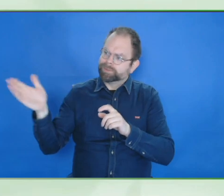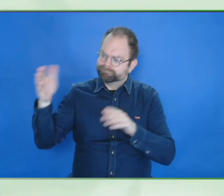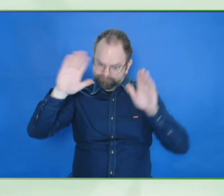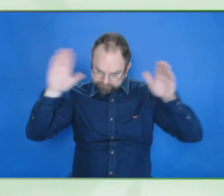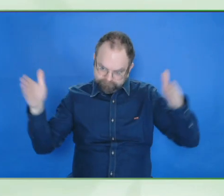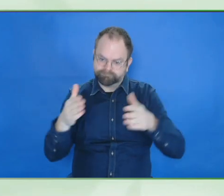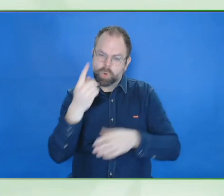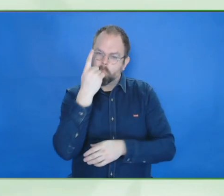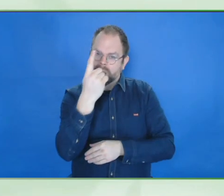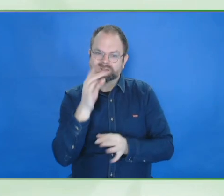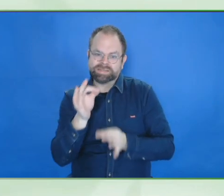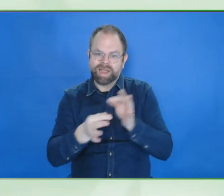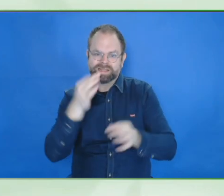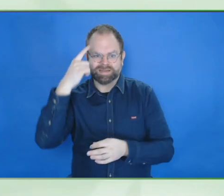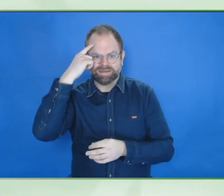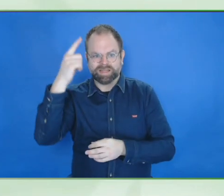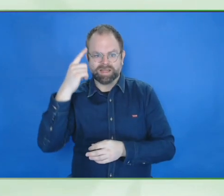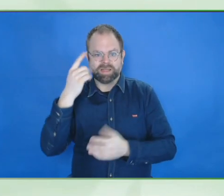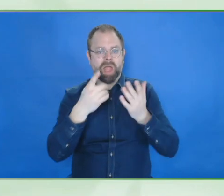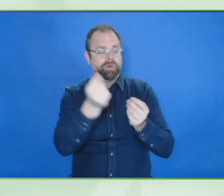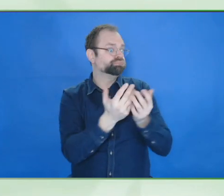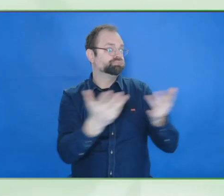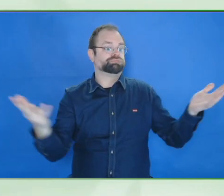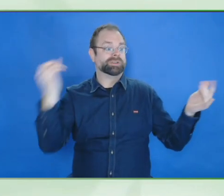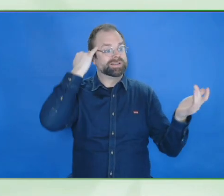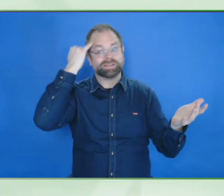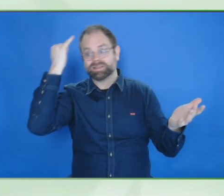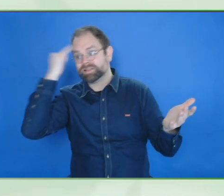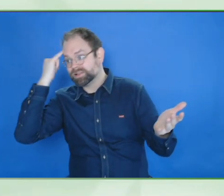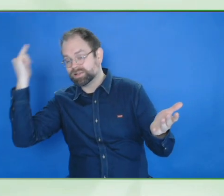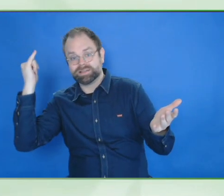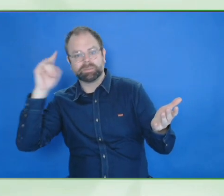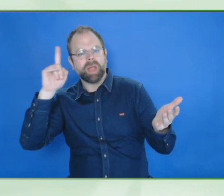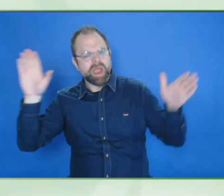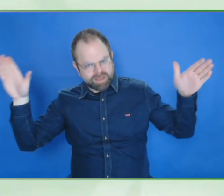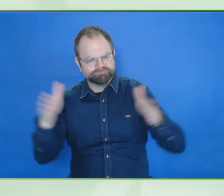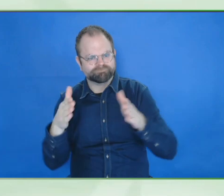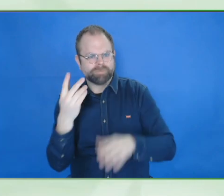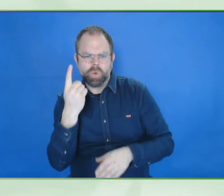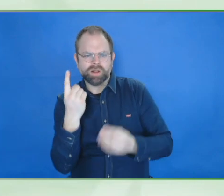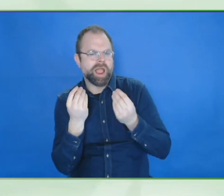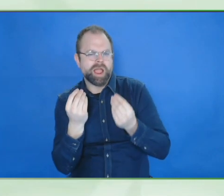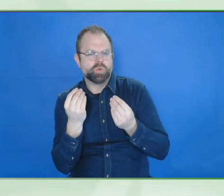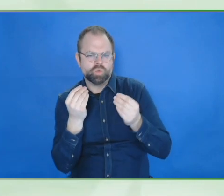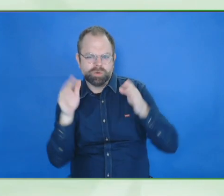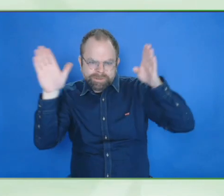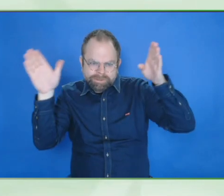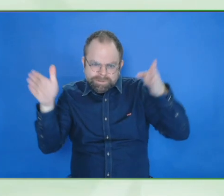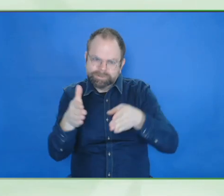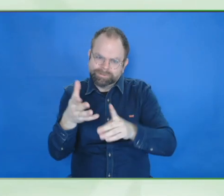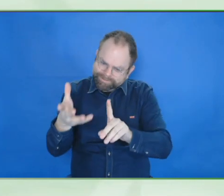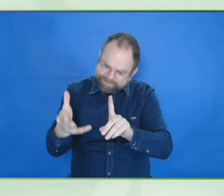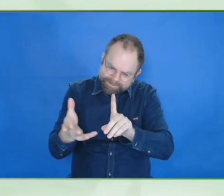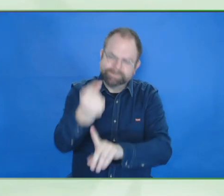Yep. One of the most important things is that they have to show to us that there is a unique selling point. Why?